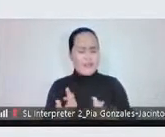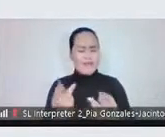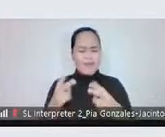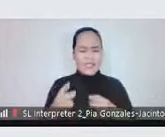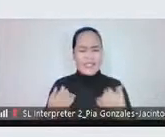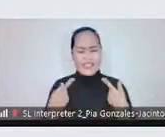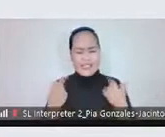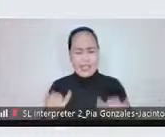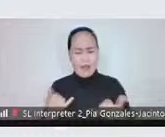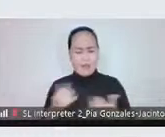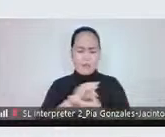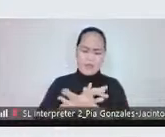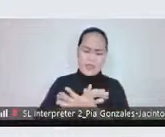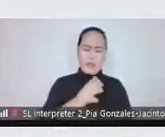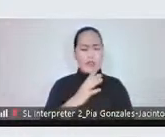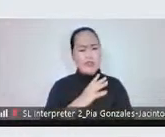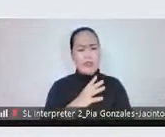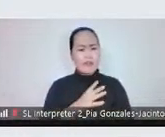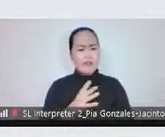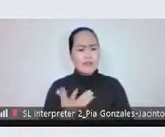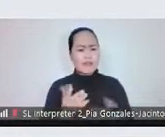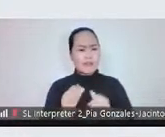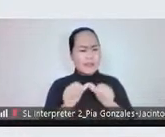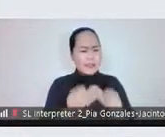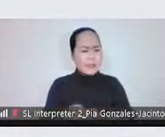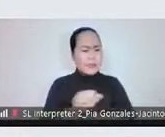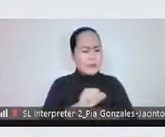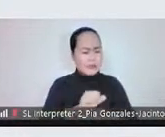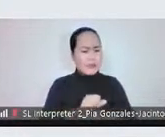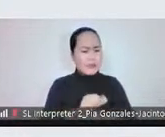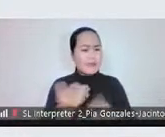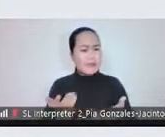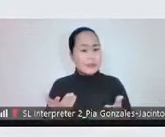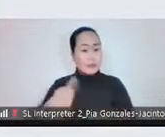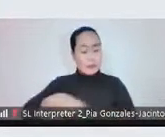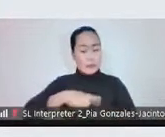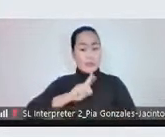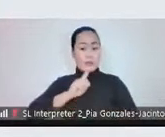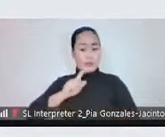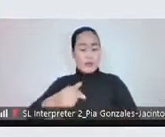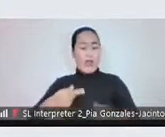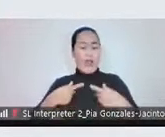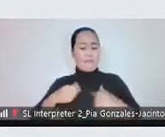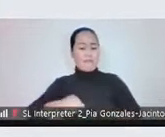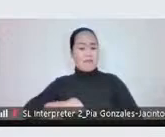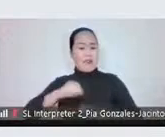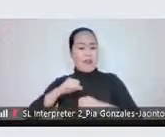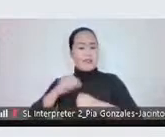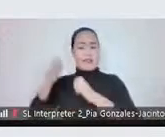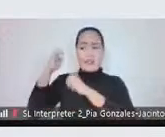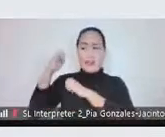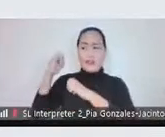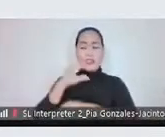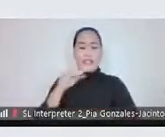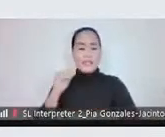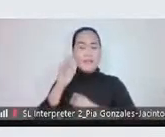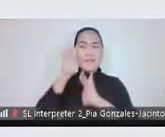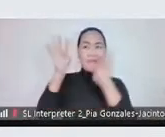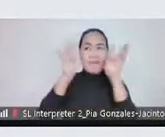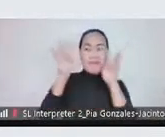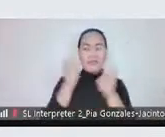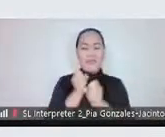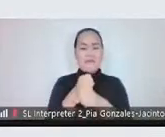that we are all facing. We take pride in their efforts and creativity in making this possible, and indeed,